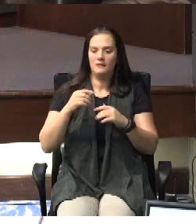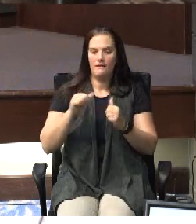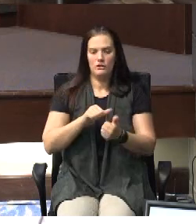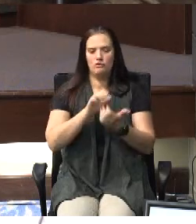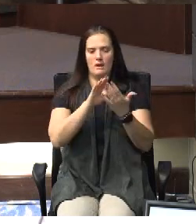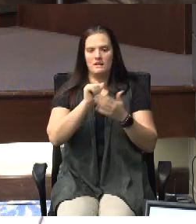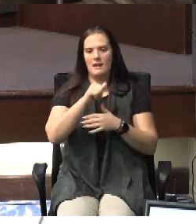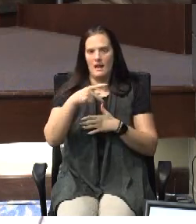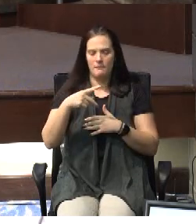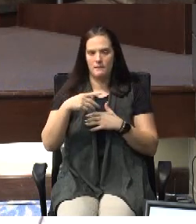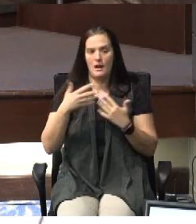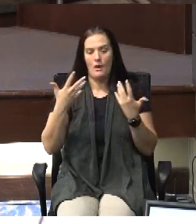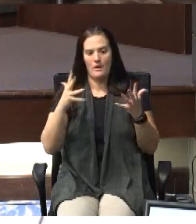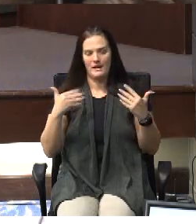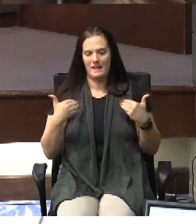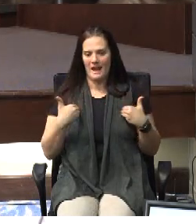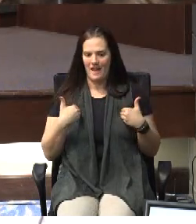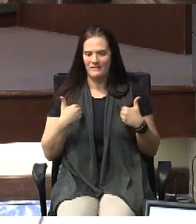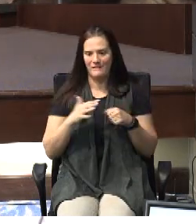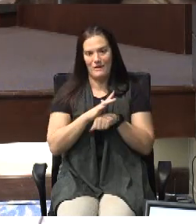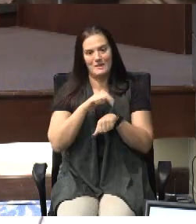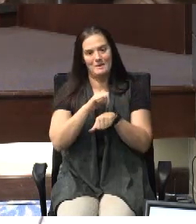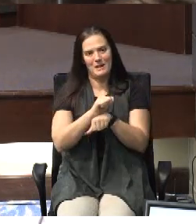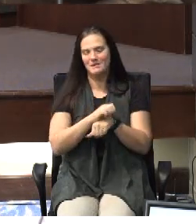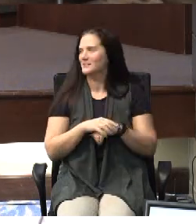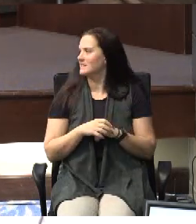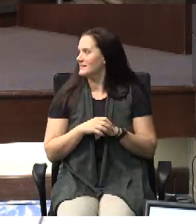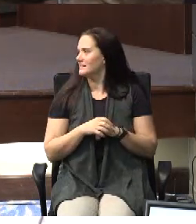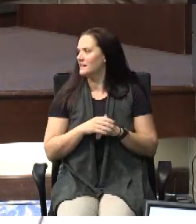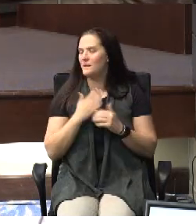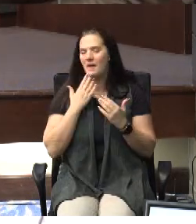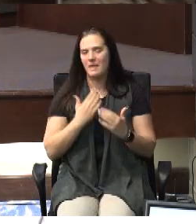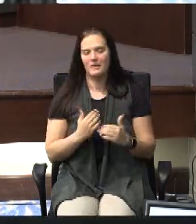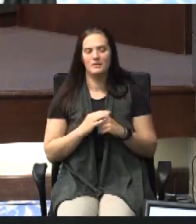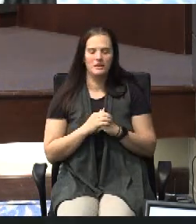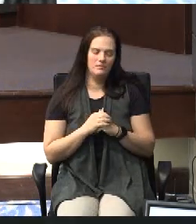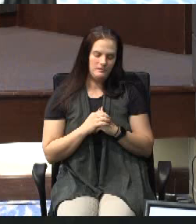addressing the app on top of already having full-time jobs in the city.